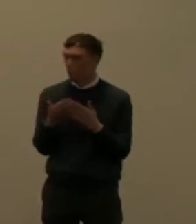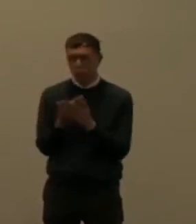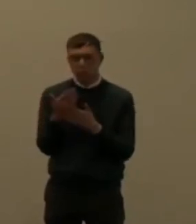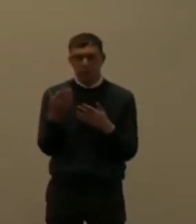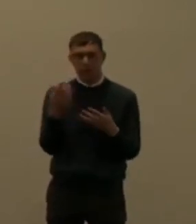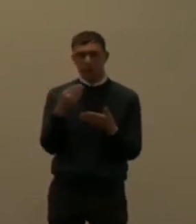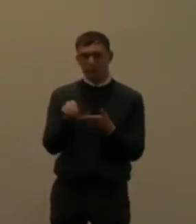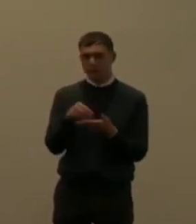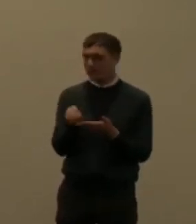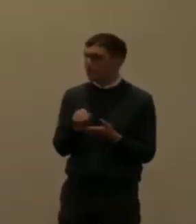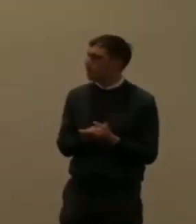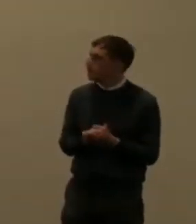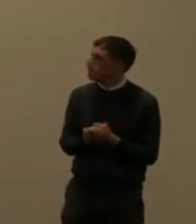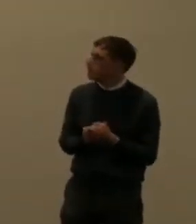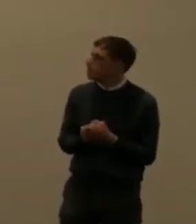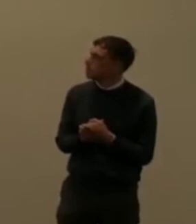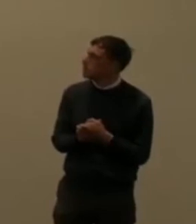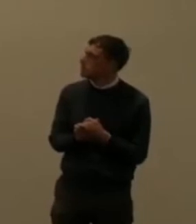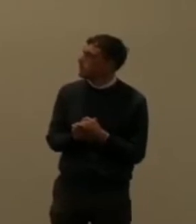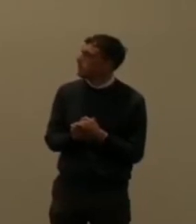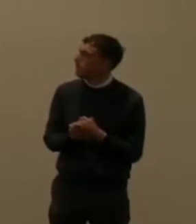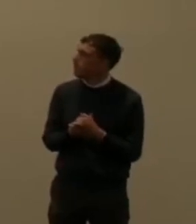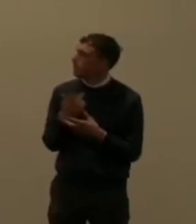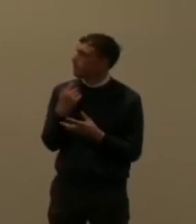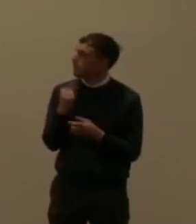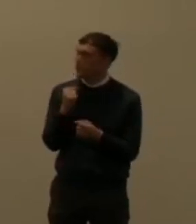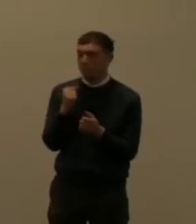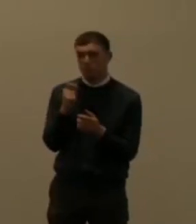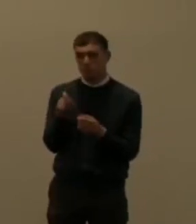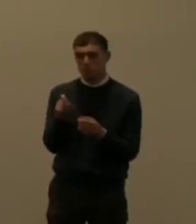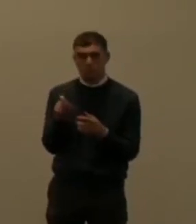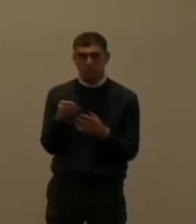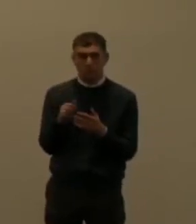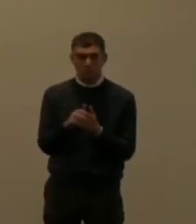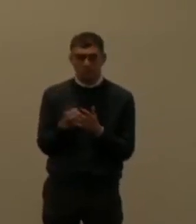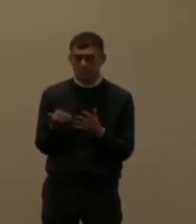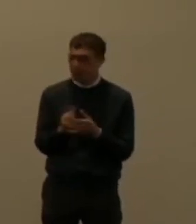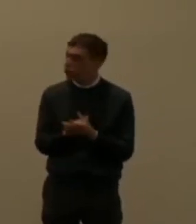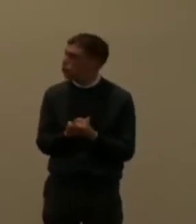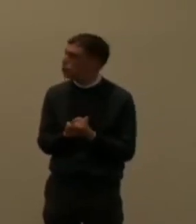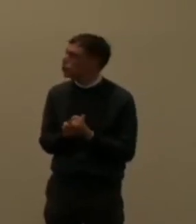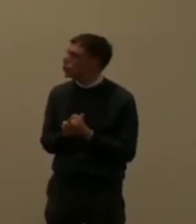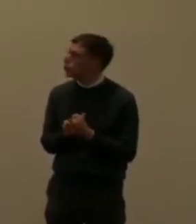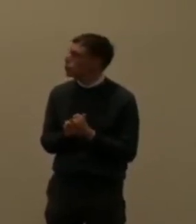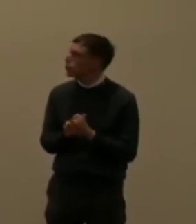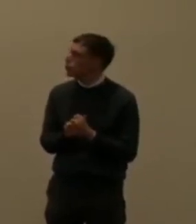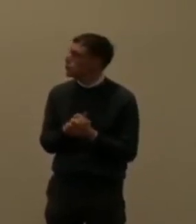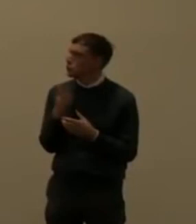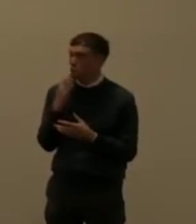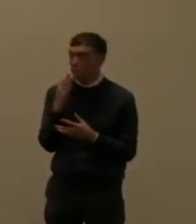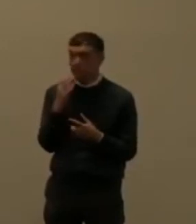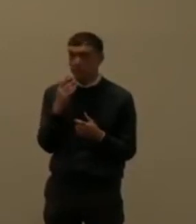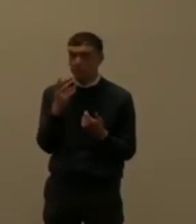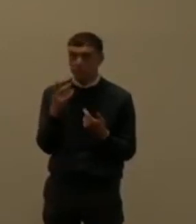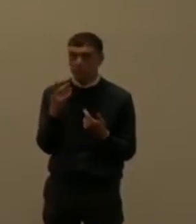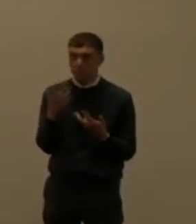that field. So if I click on the play button, yeah, I can publish. This, when you do this,